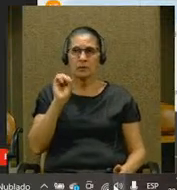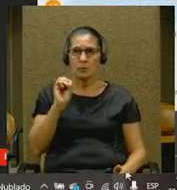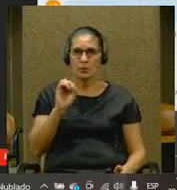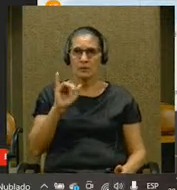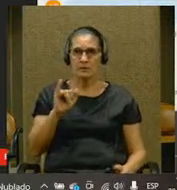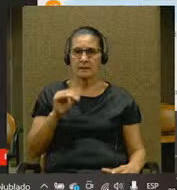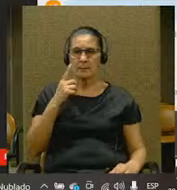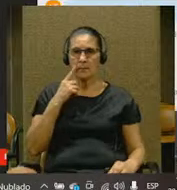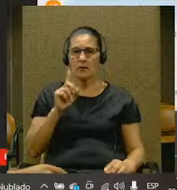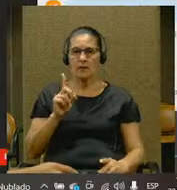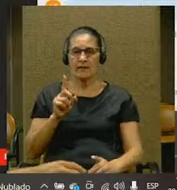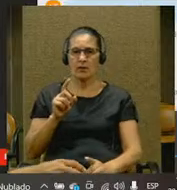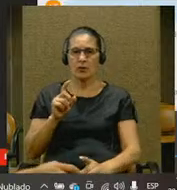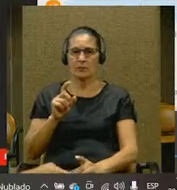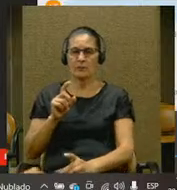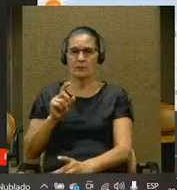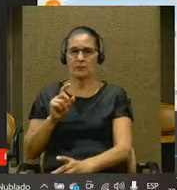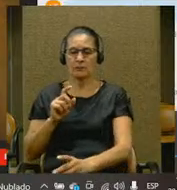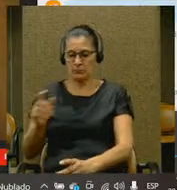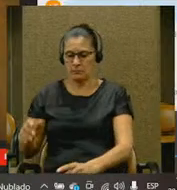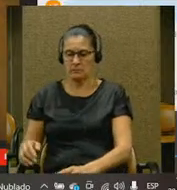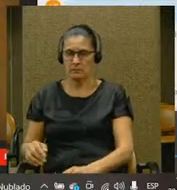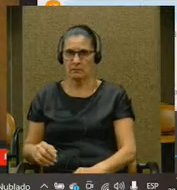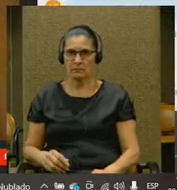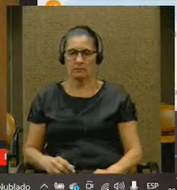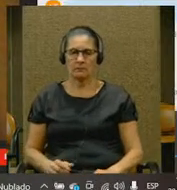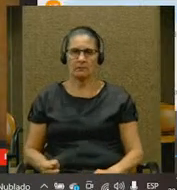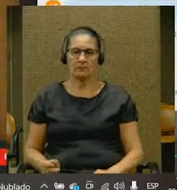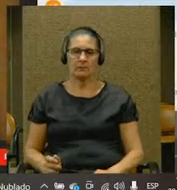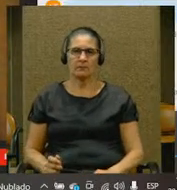Yes. Great. Okay. Thanks a lot.